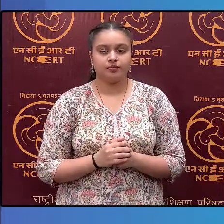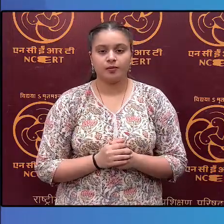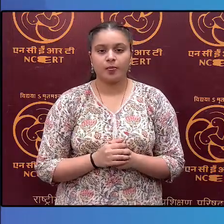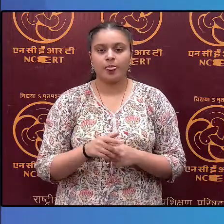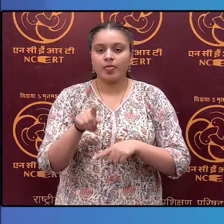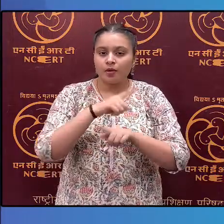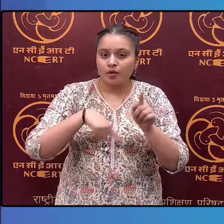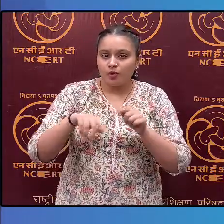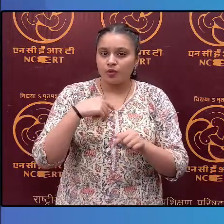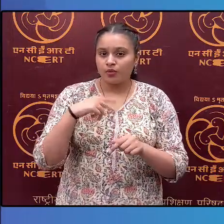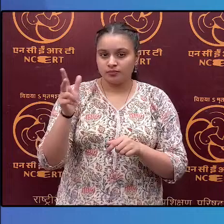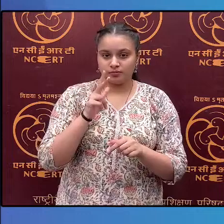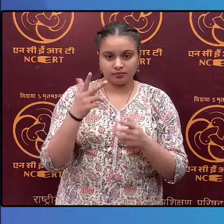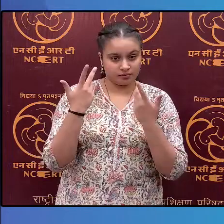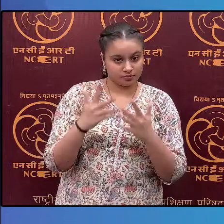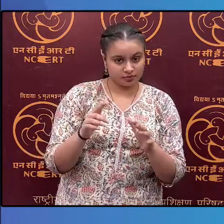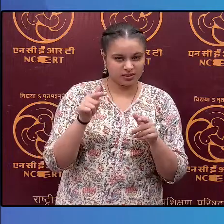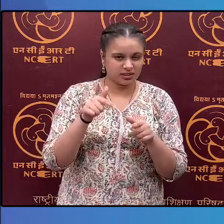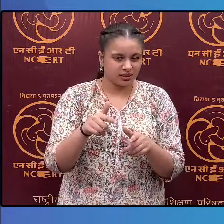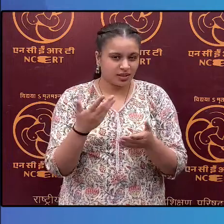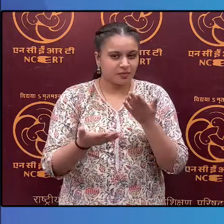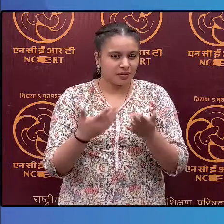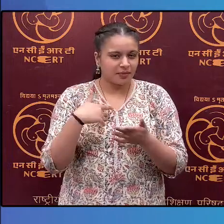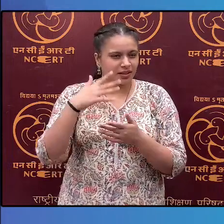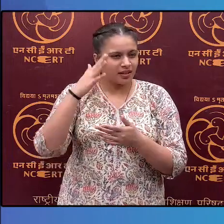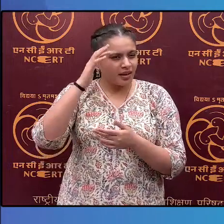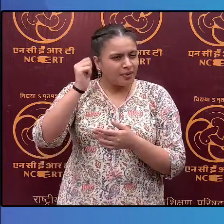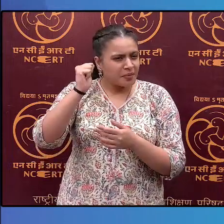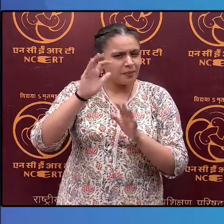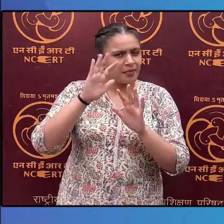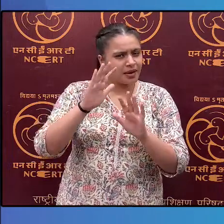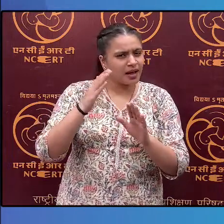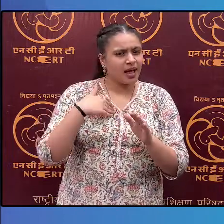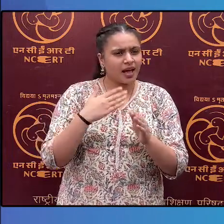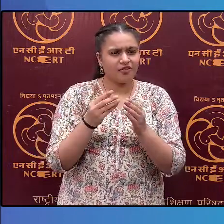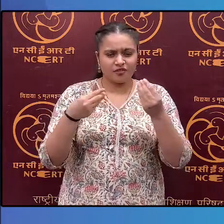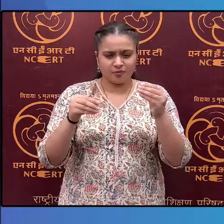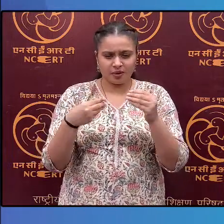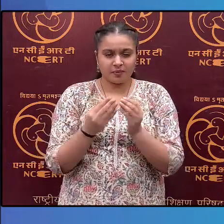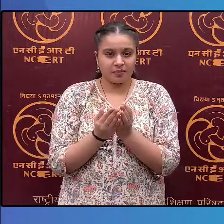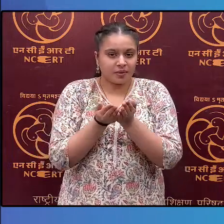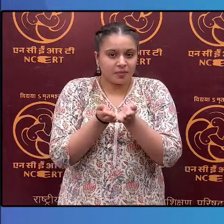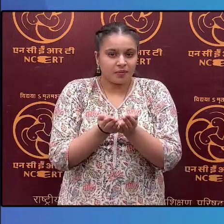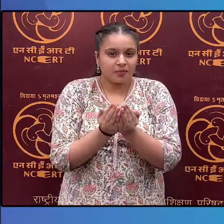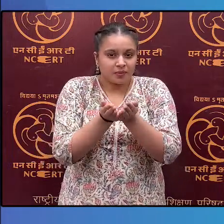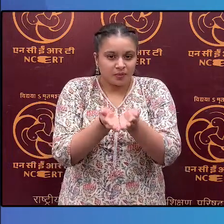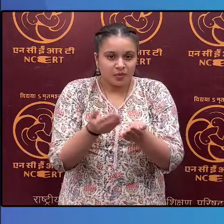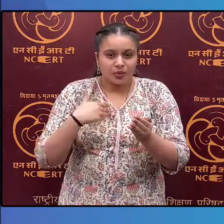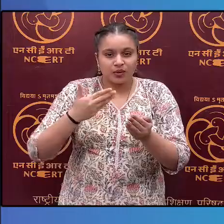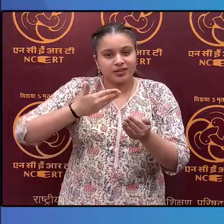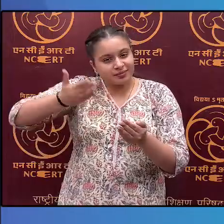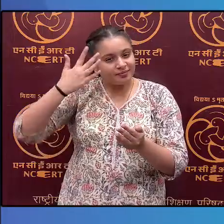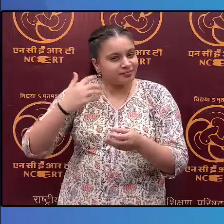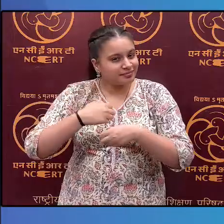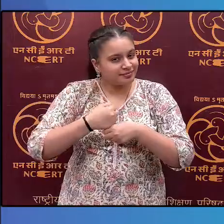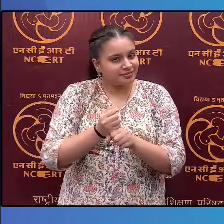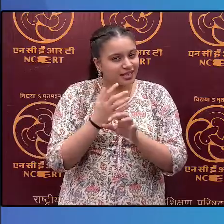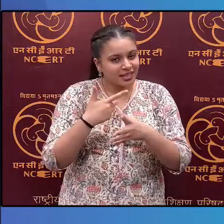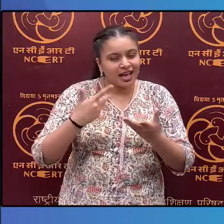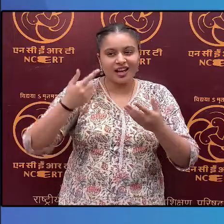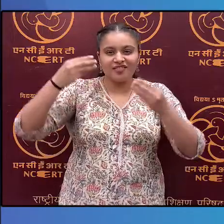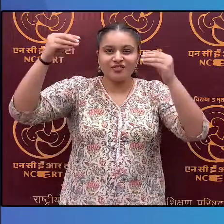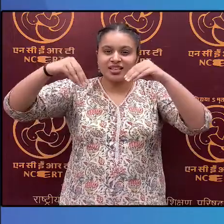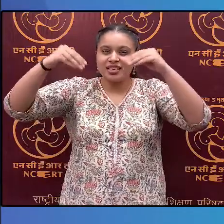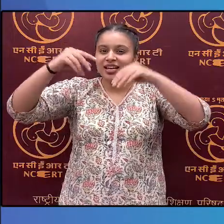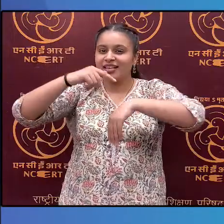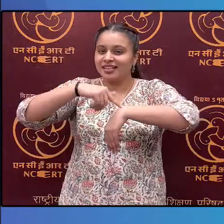As you have said also, it's very nostalgic when we talk about paper boat. In our childhood, we used to make paper boats whenever it used to rain. So in